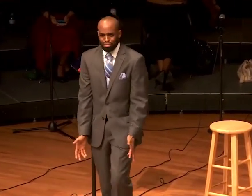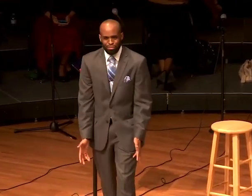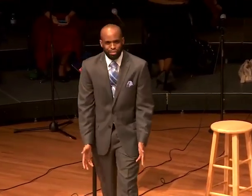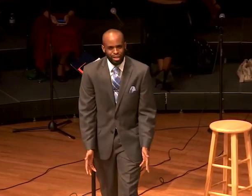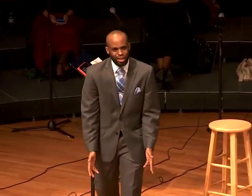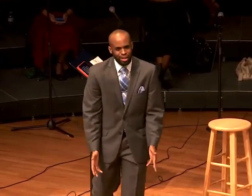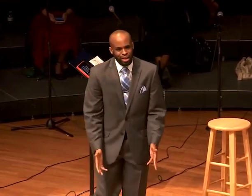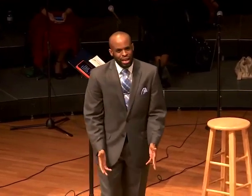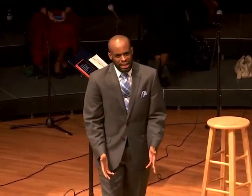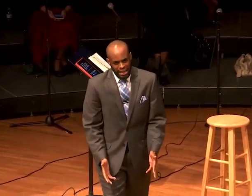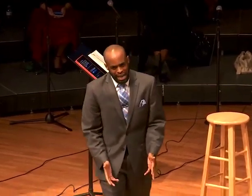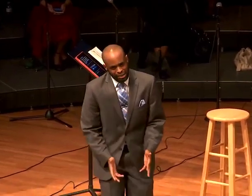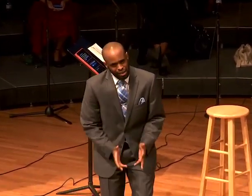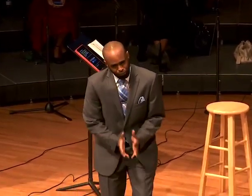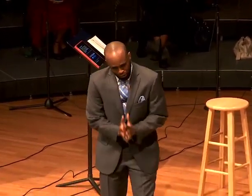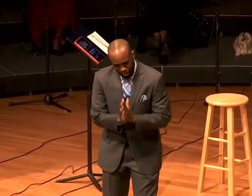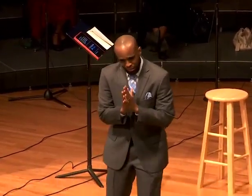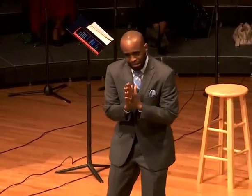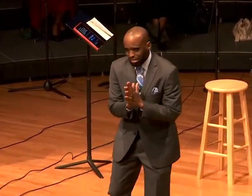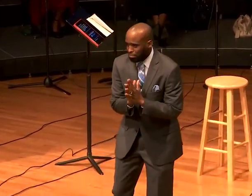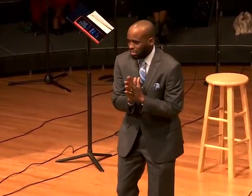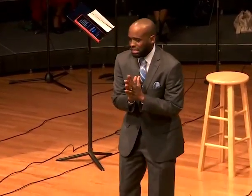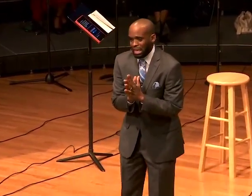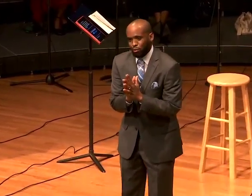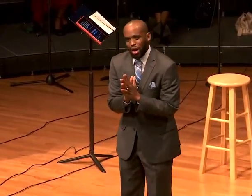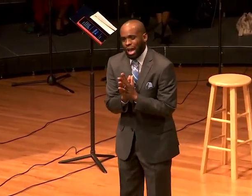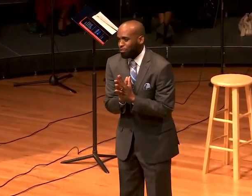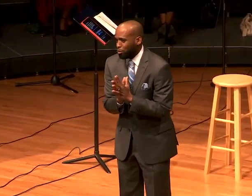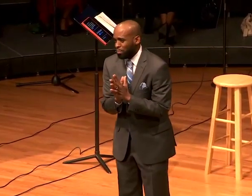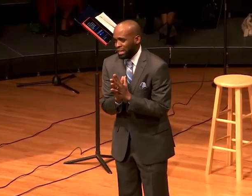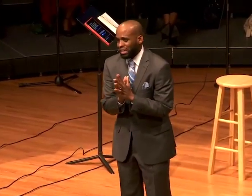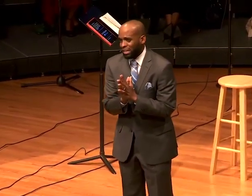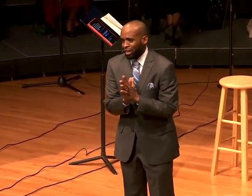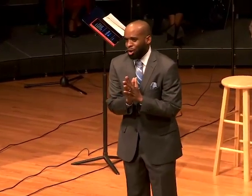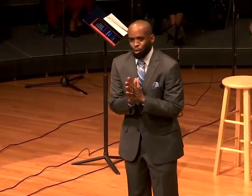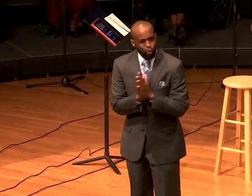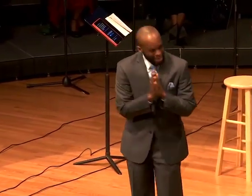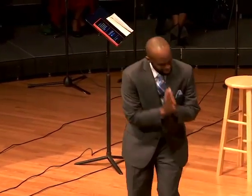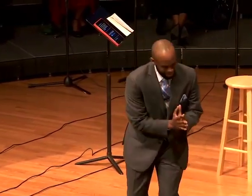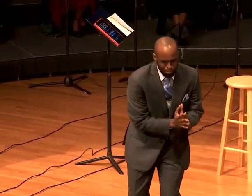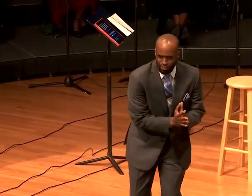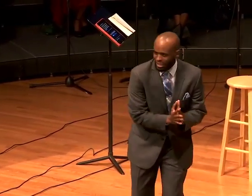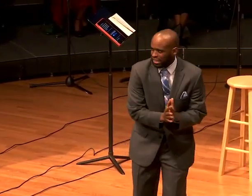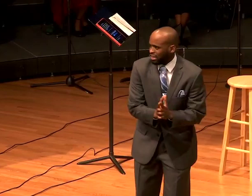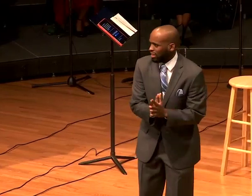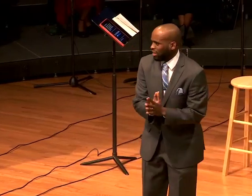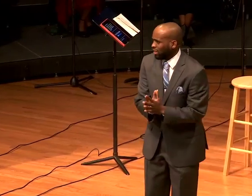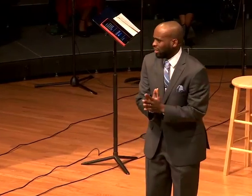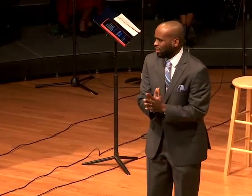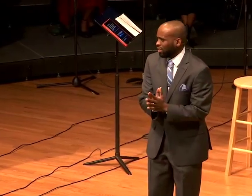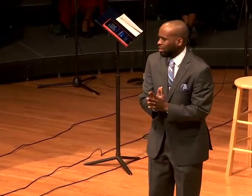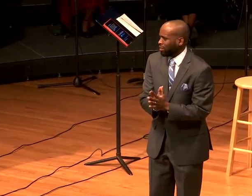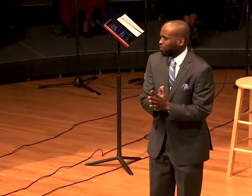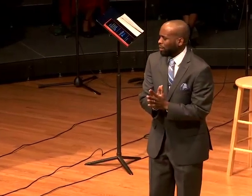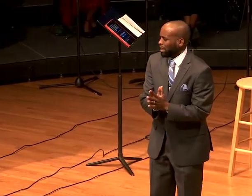Eutychus's life. At a level of intimacy that will ever be, rarely be,